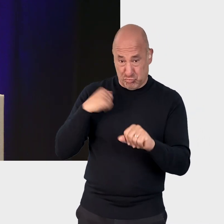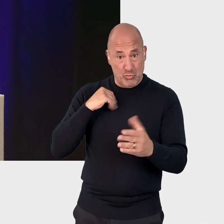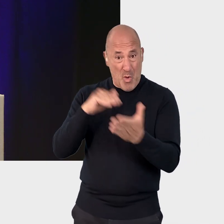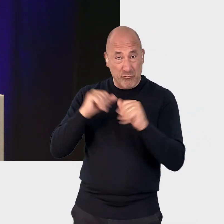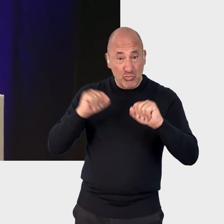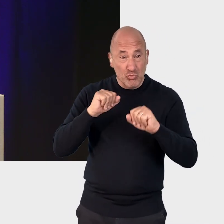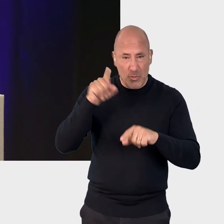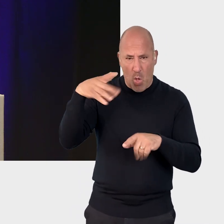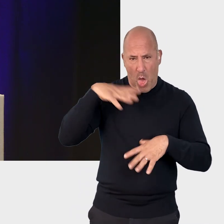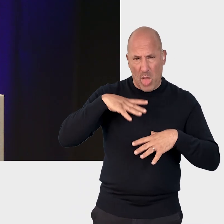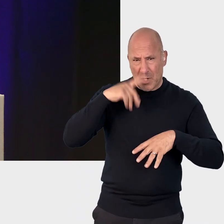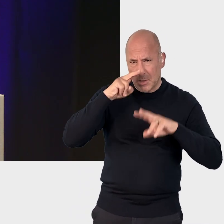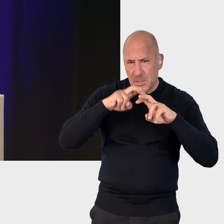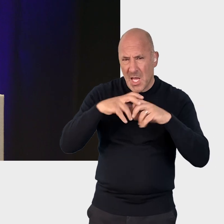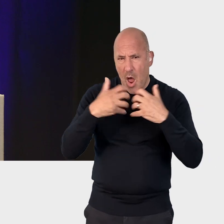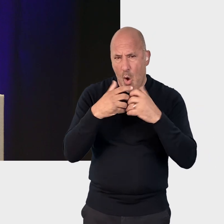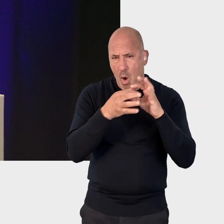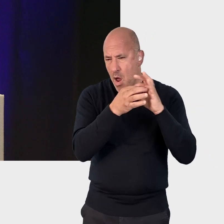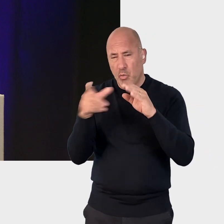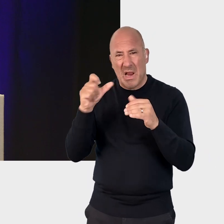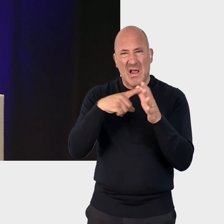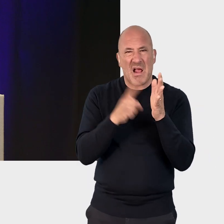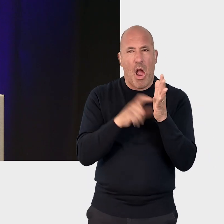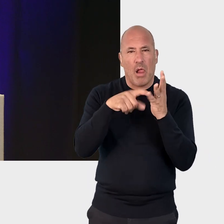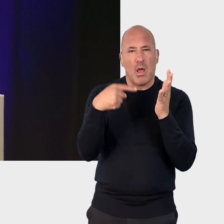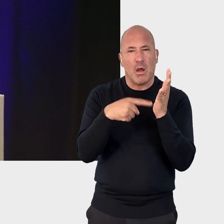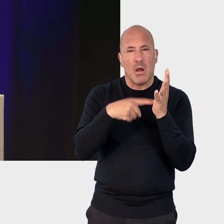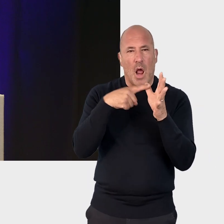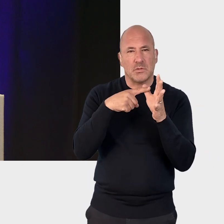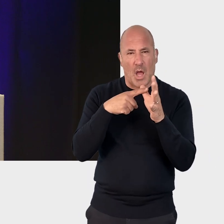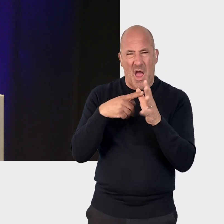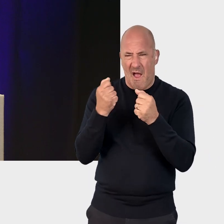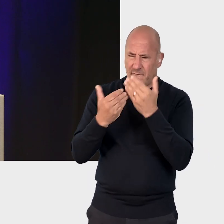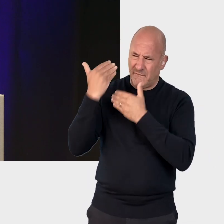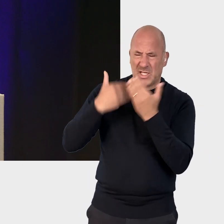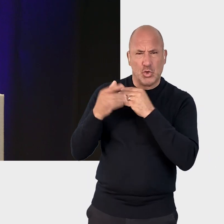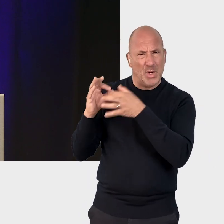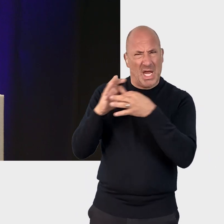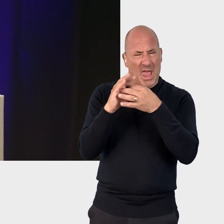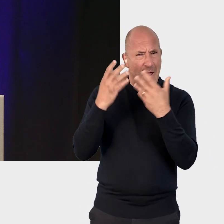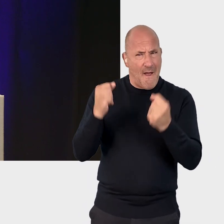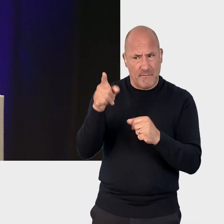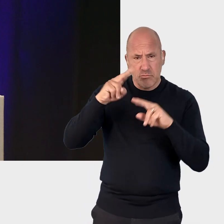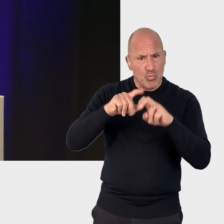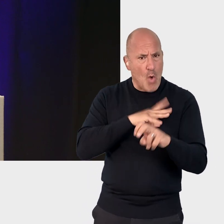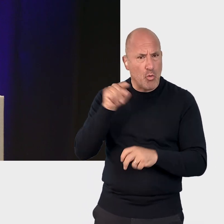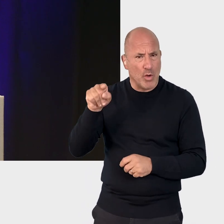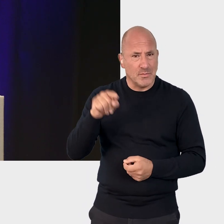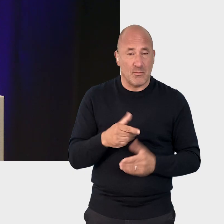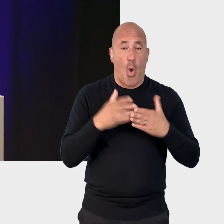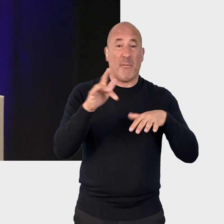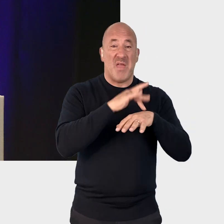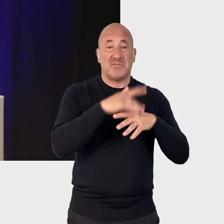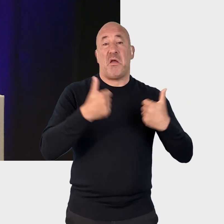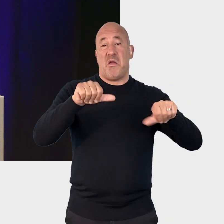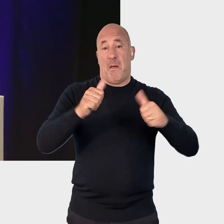idea before I'd even arrived in Barrow that they'd been working up to explore a shared history that Calcutta has with Barrow.